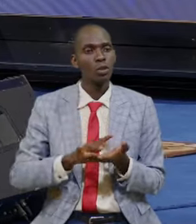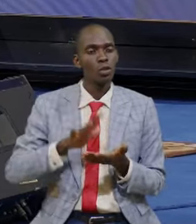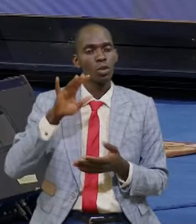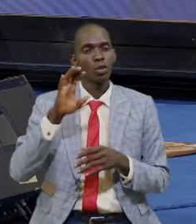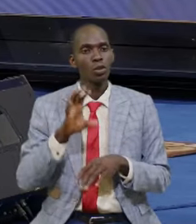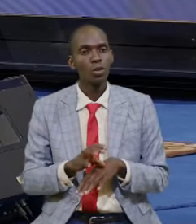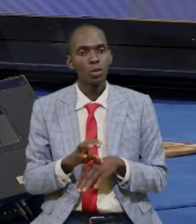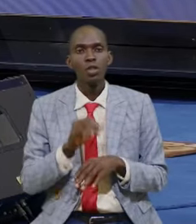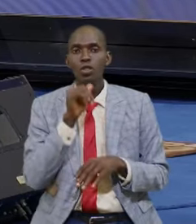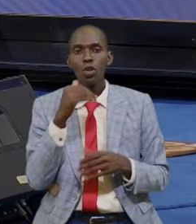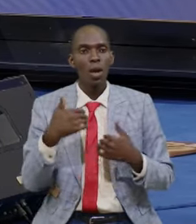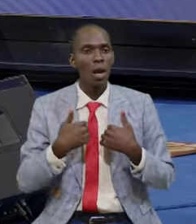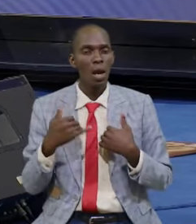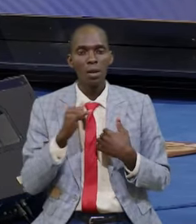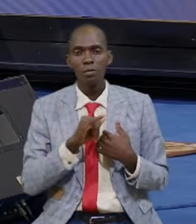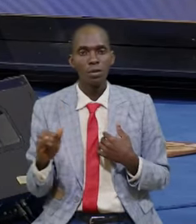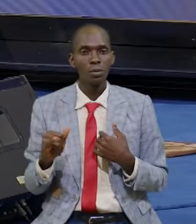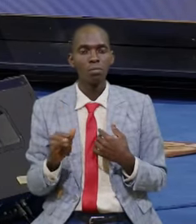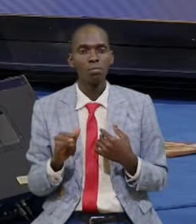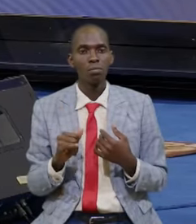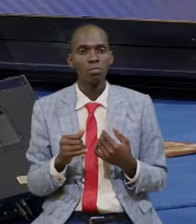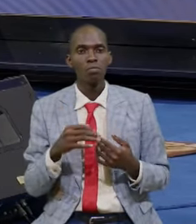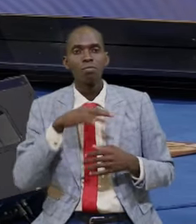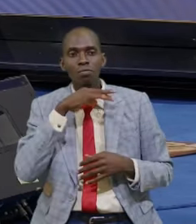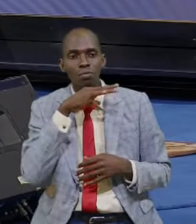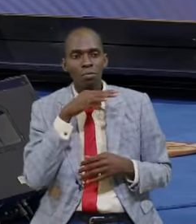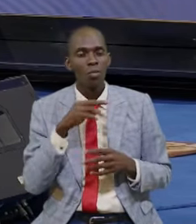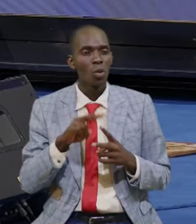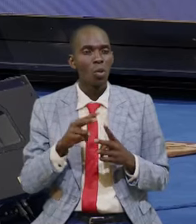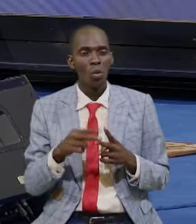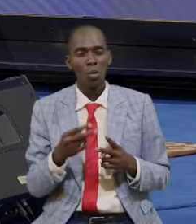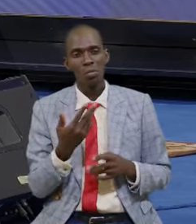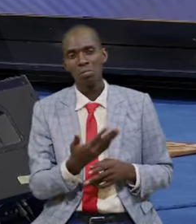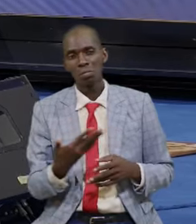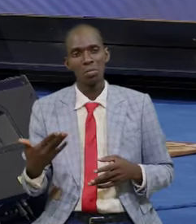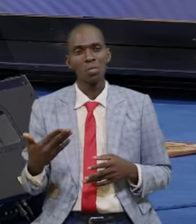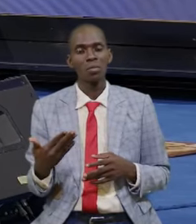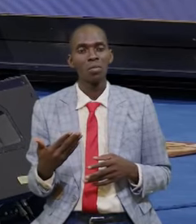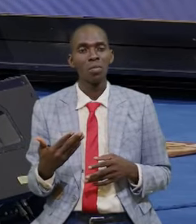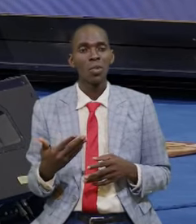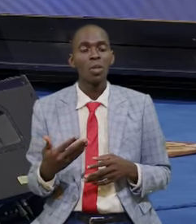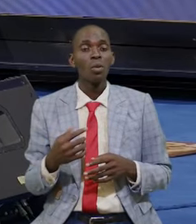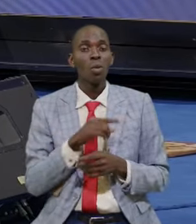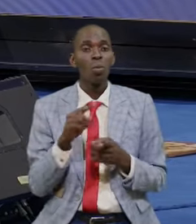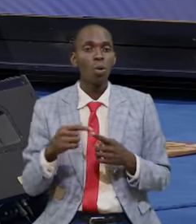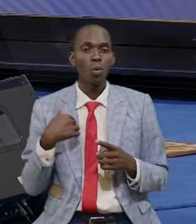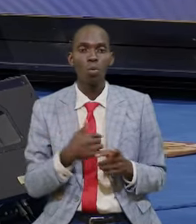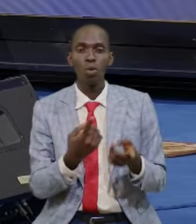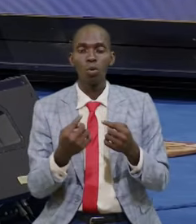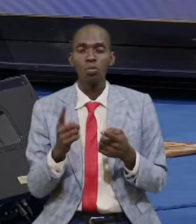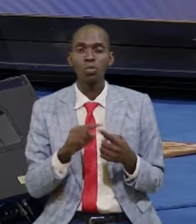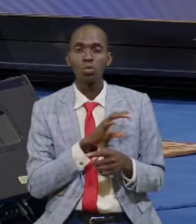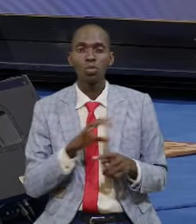having spot or wrinkle or any such thing. Now, when we come to Christ, we don't give